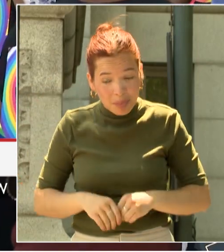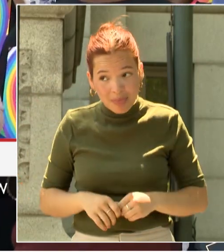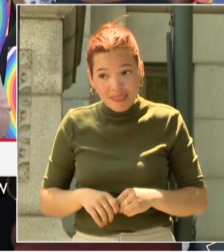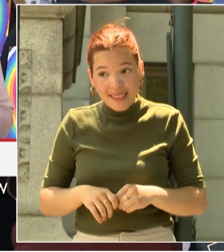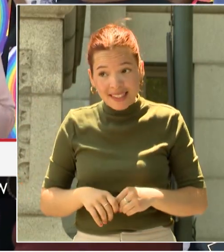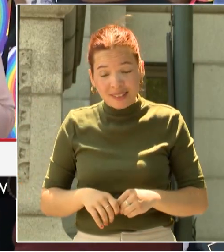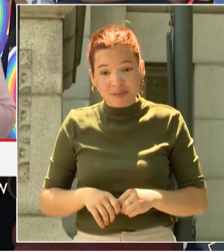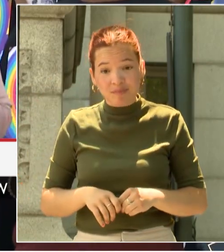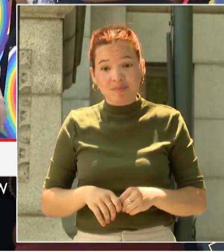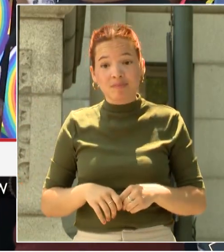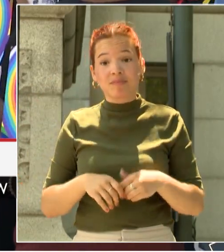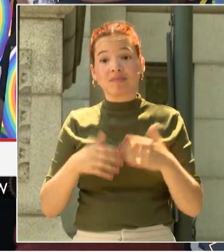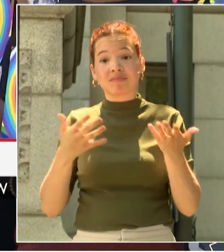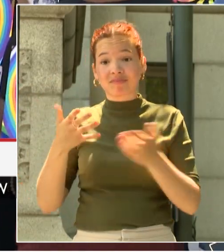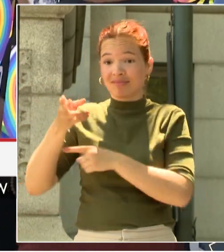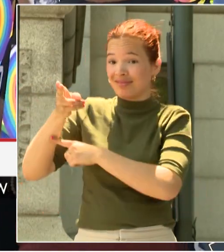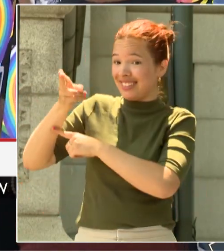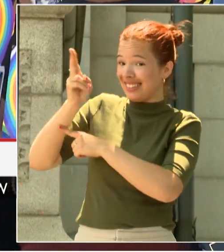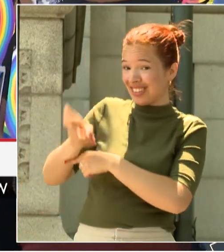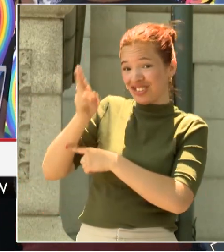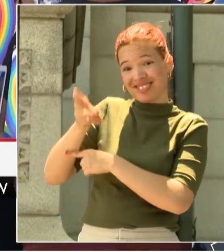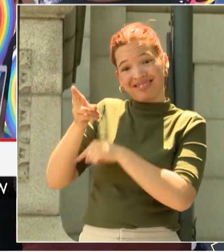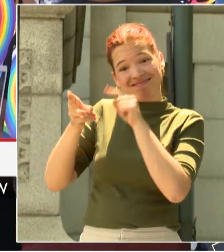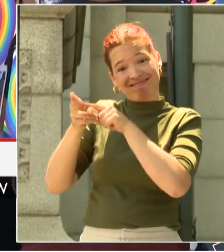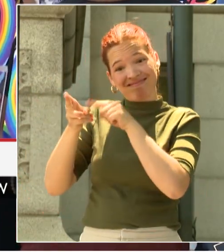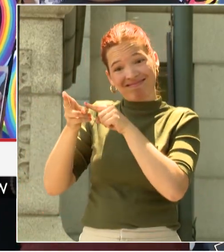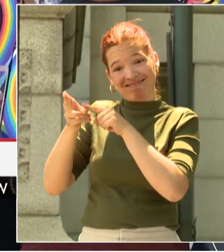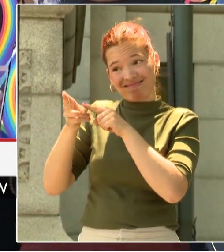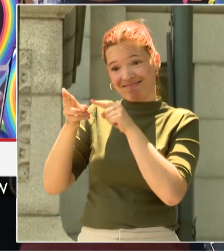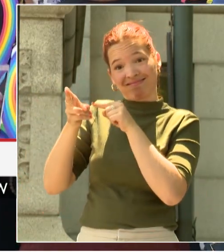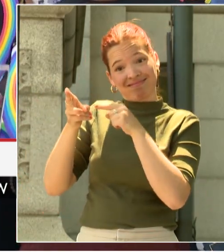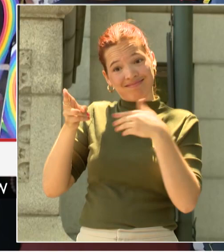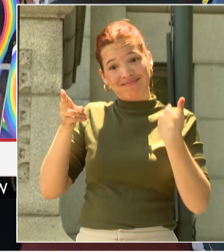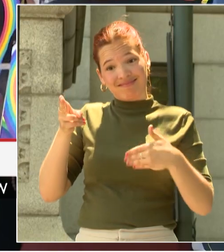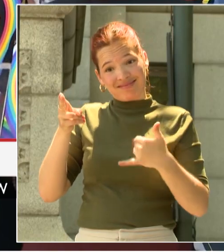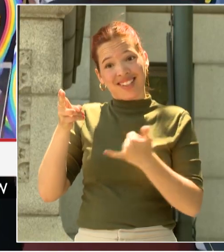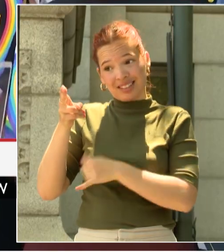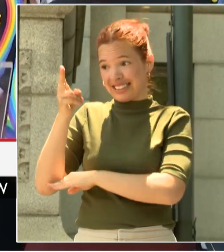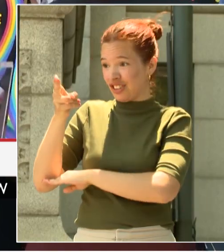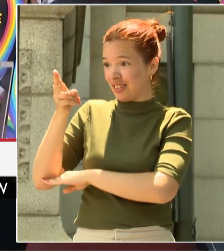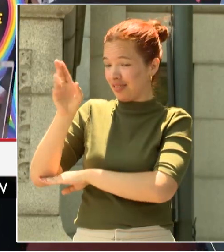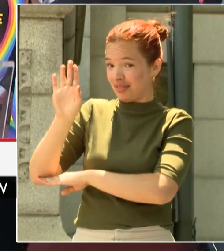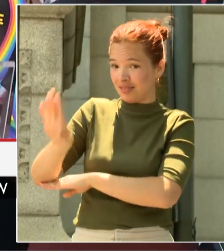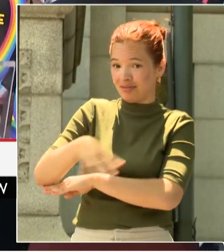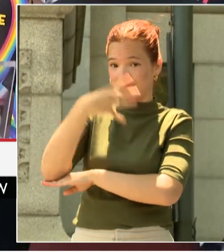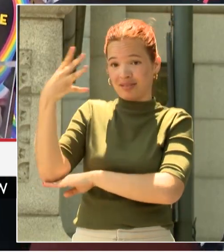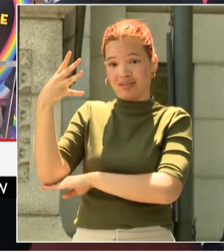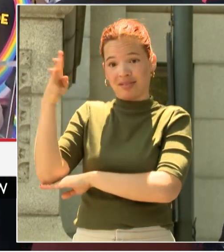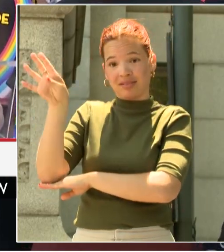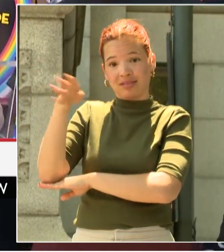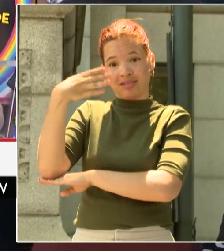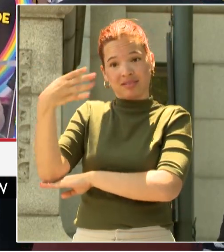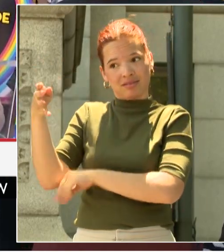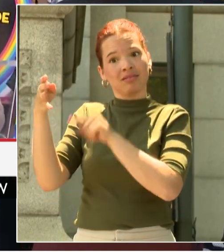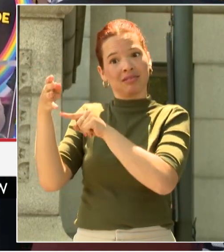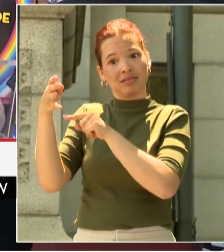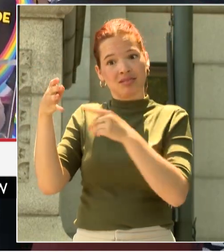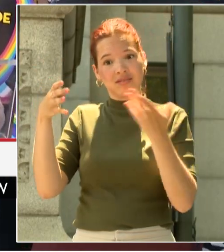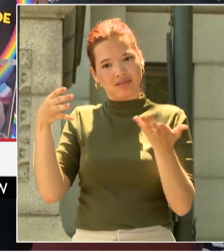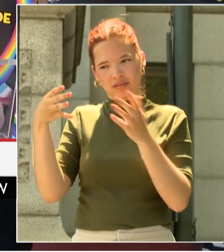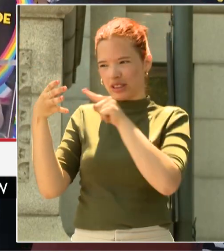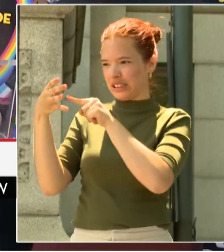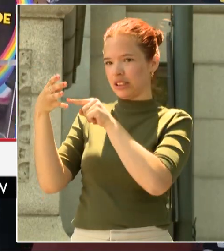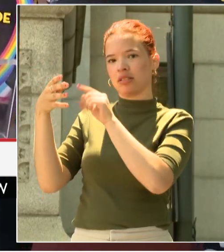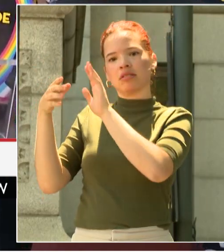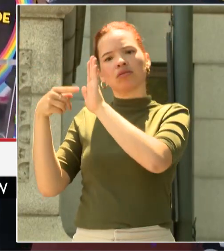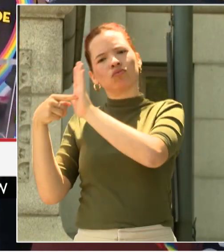It's historic. But as we raise a flag, it is historic, but it is a symbol. It is a symbol of the work